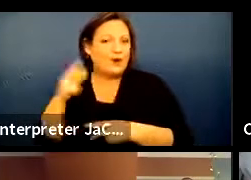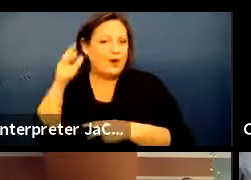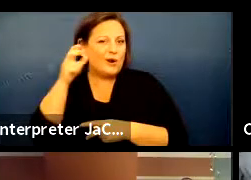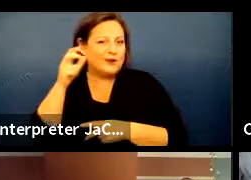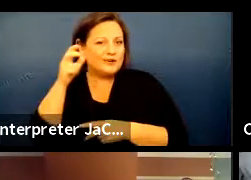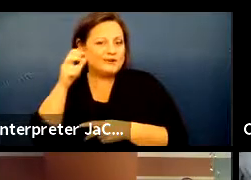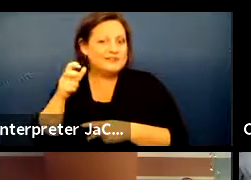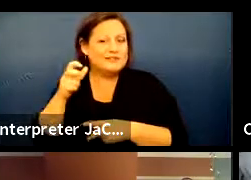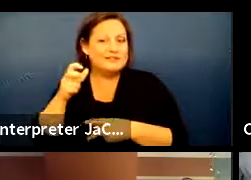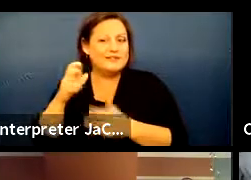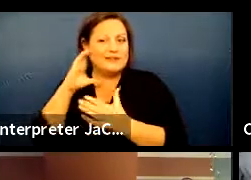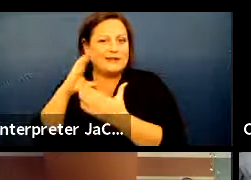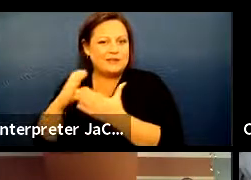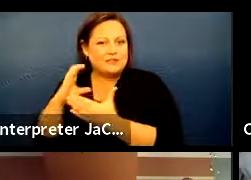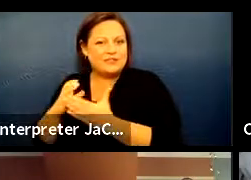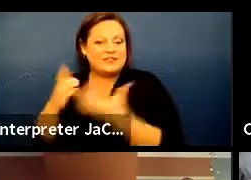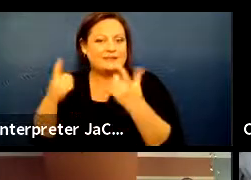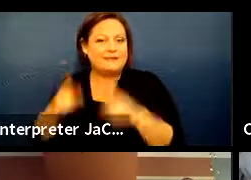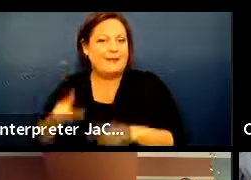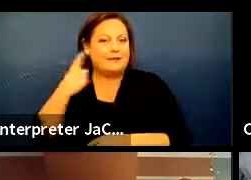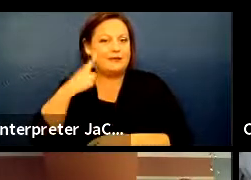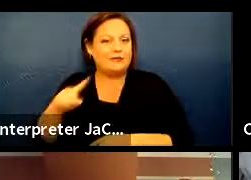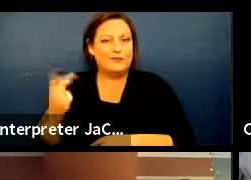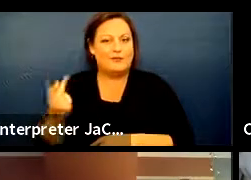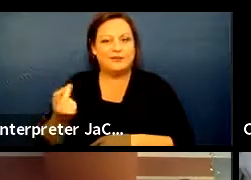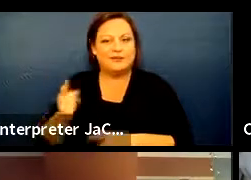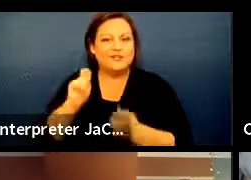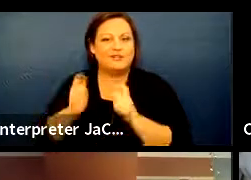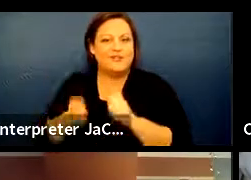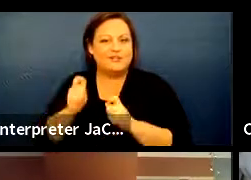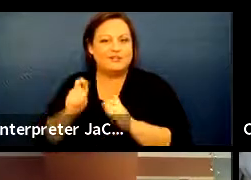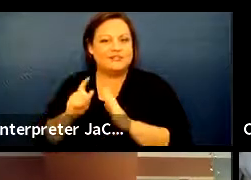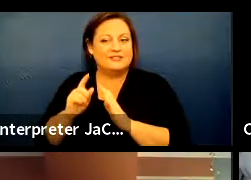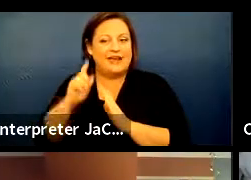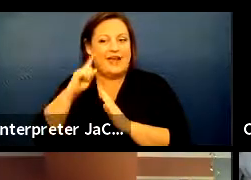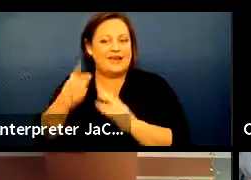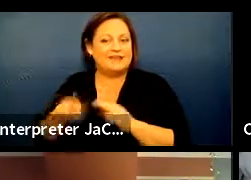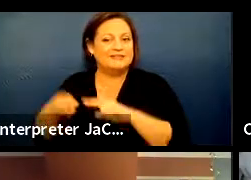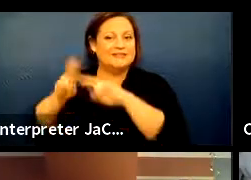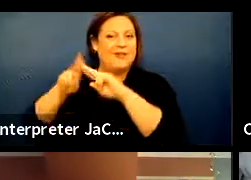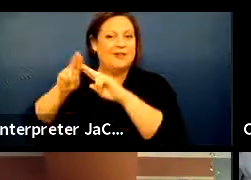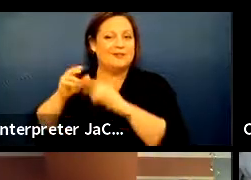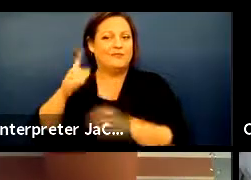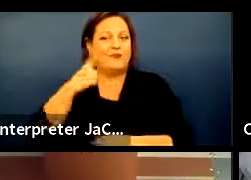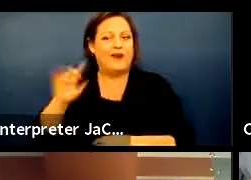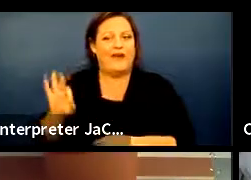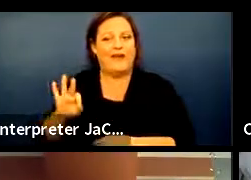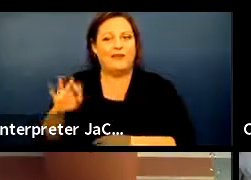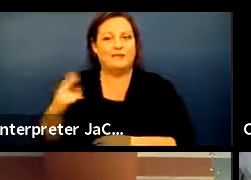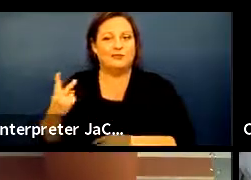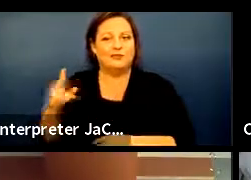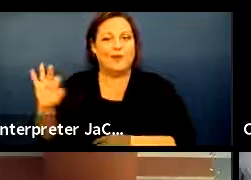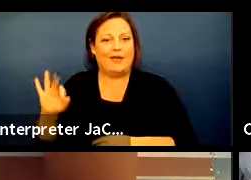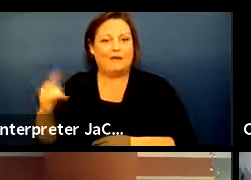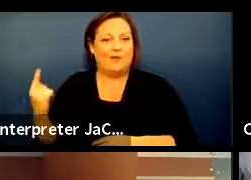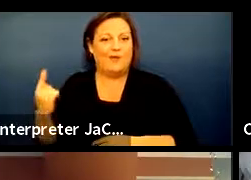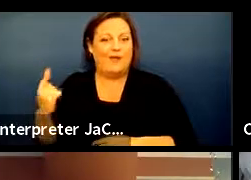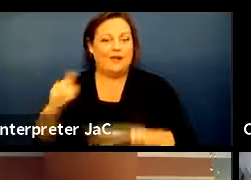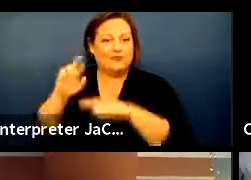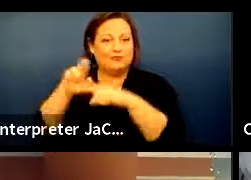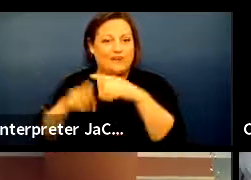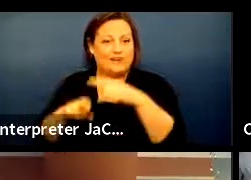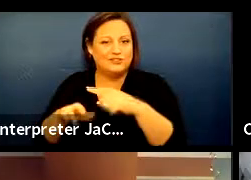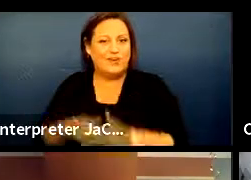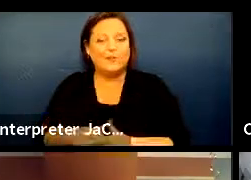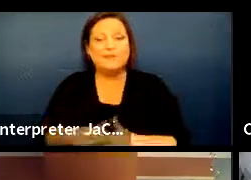in Canines, Systematic Changes in Amplitude as a Function of F2-F1 Ratio. And